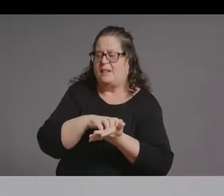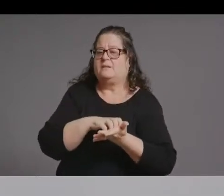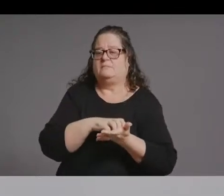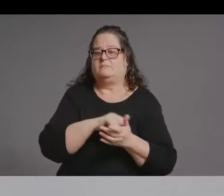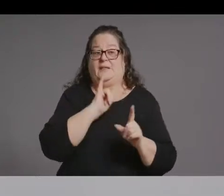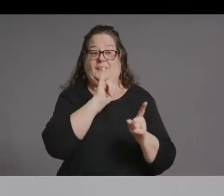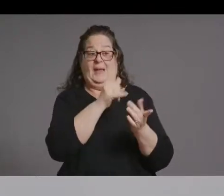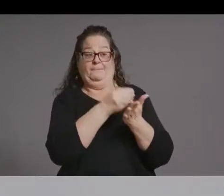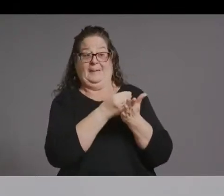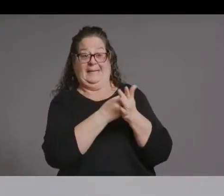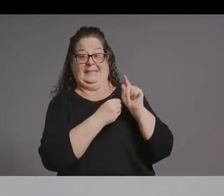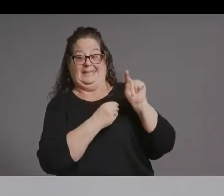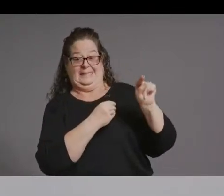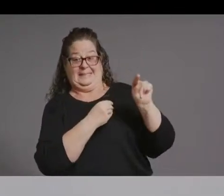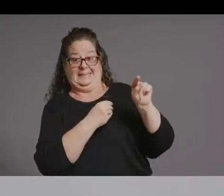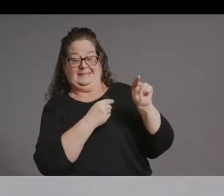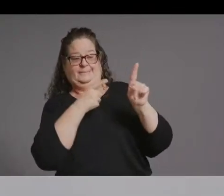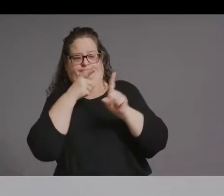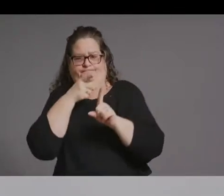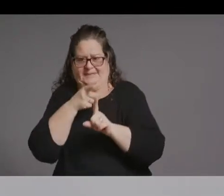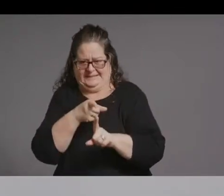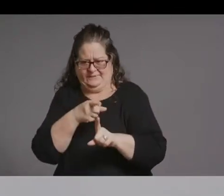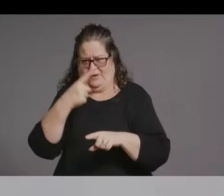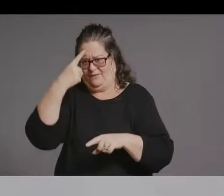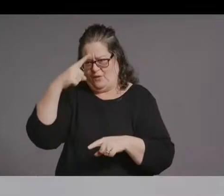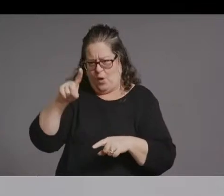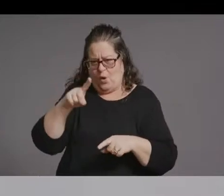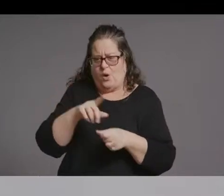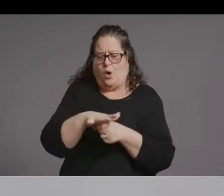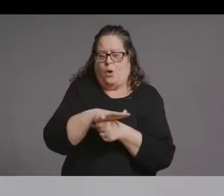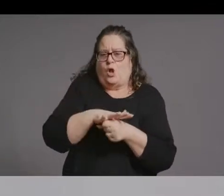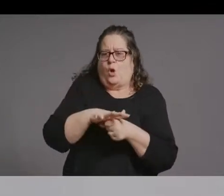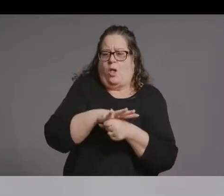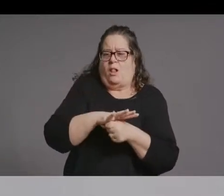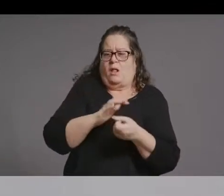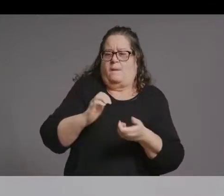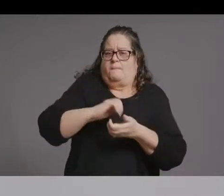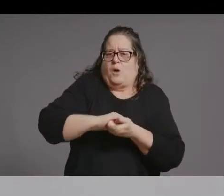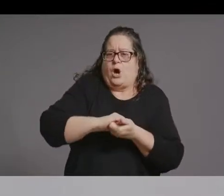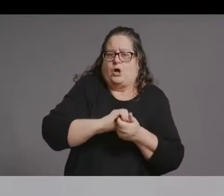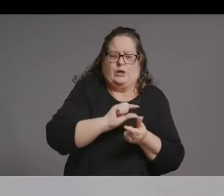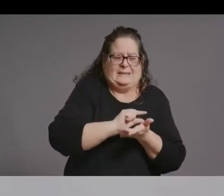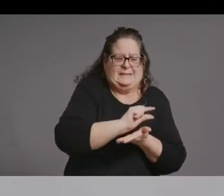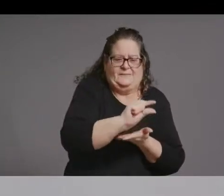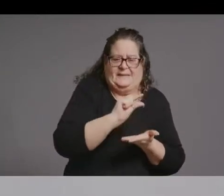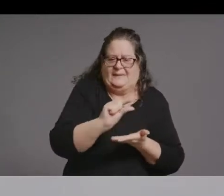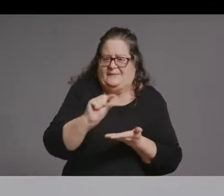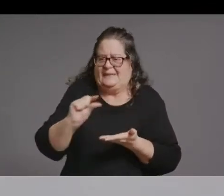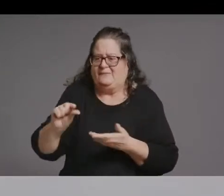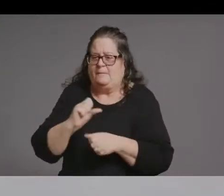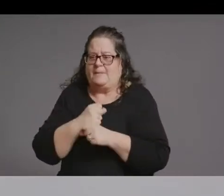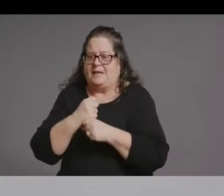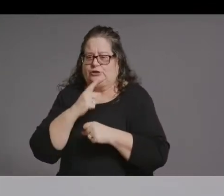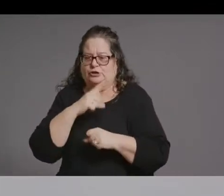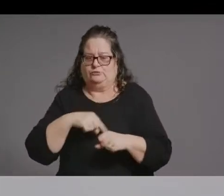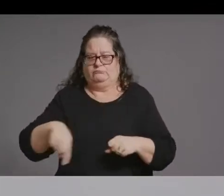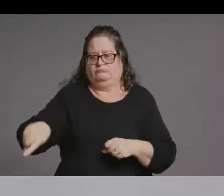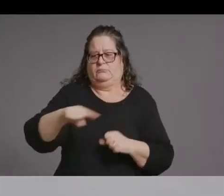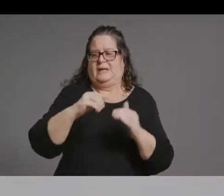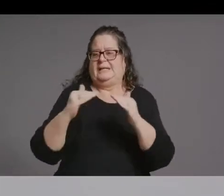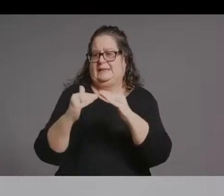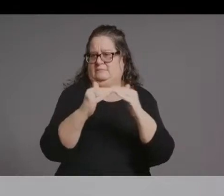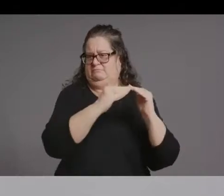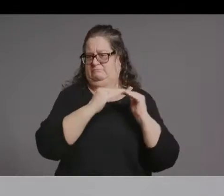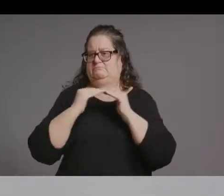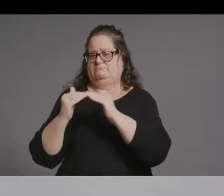our local partners to be able to ensure health equity. So things like we would be looking at getting that